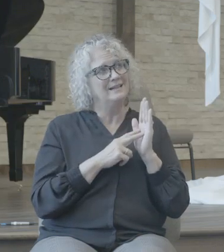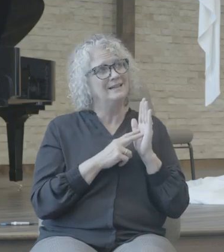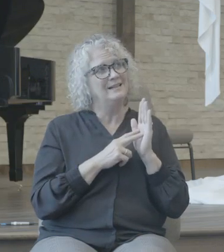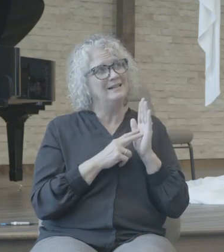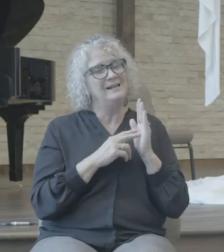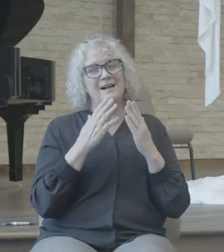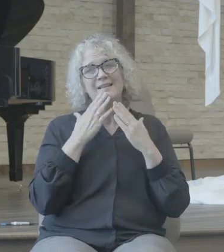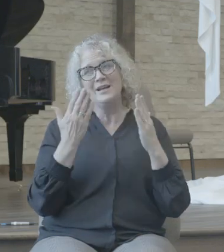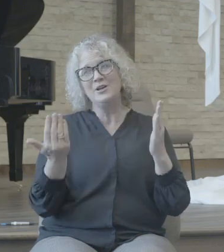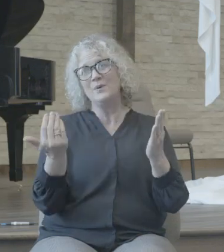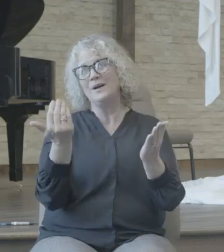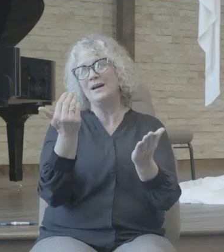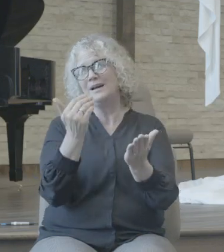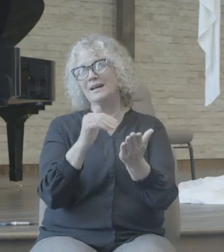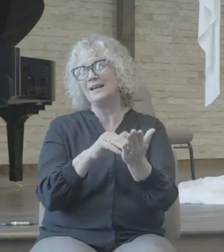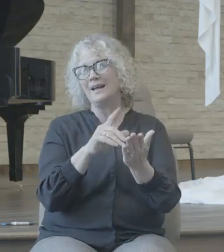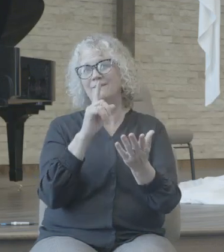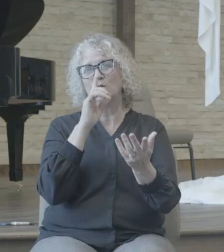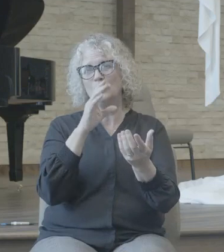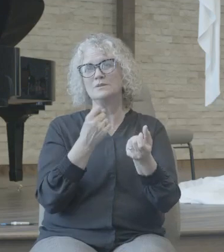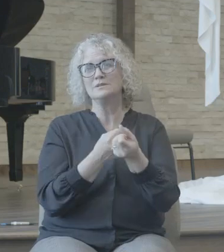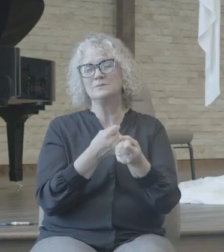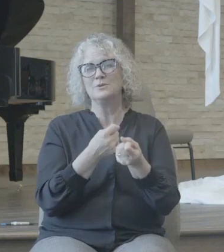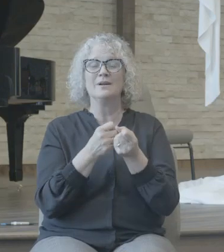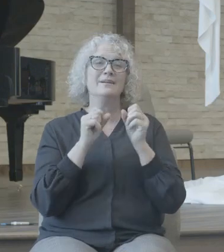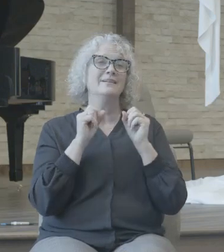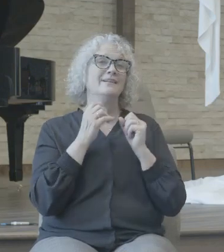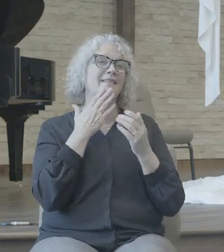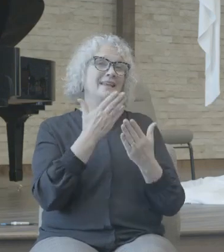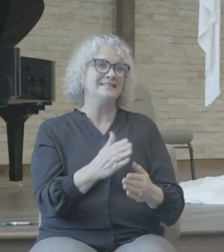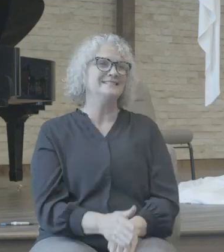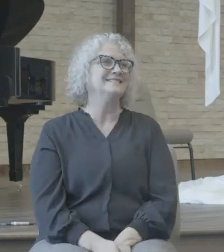again for any support you offer. Thanks. Have a great spring.